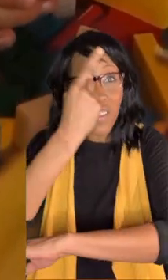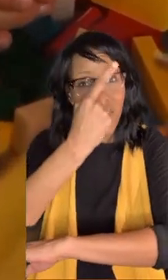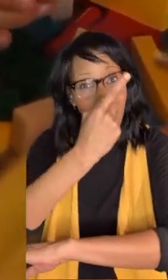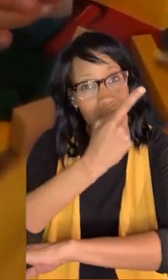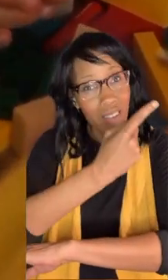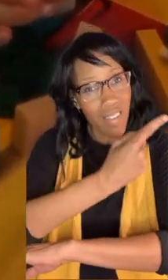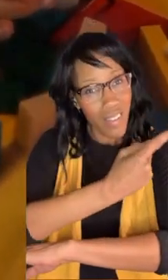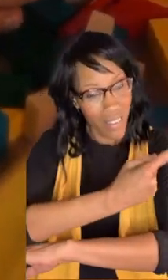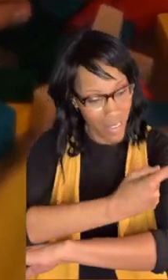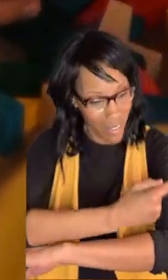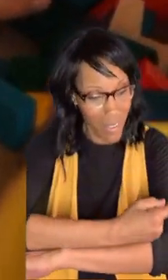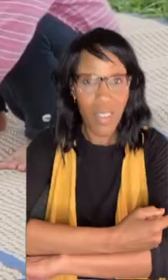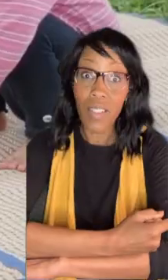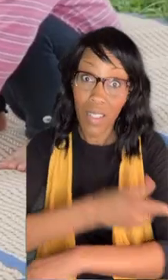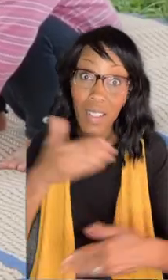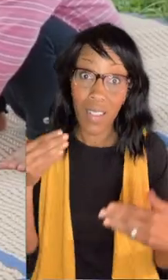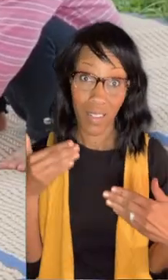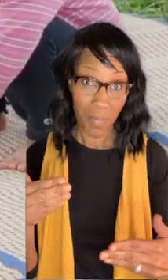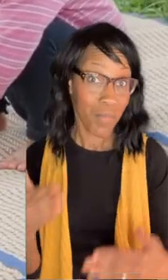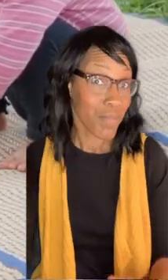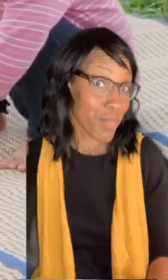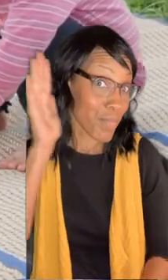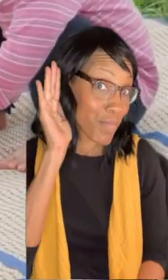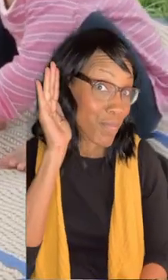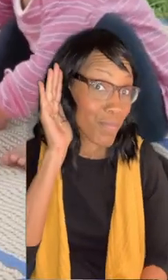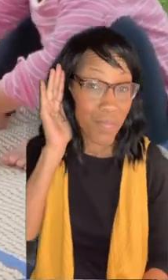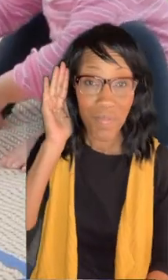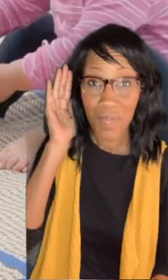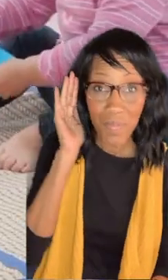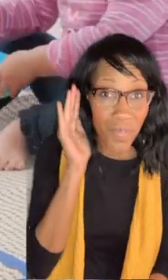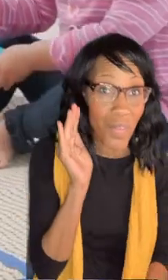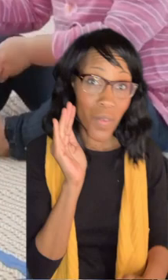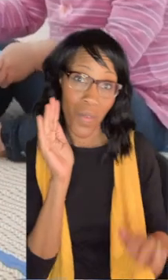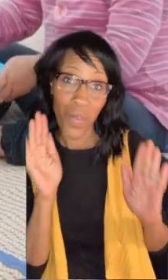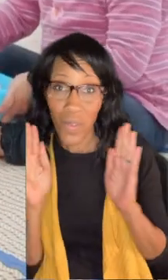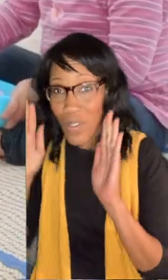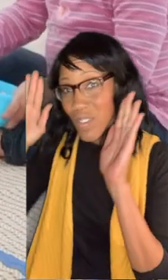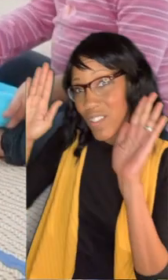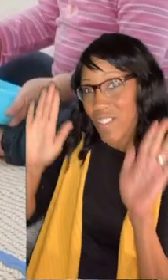Let me hear you say.